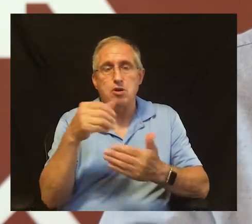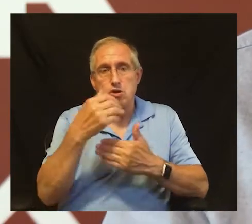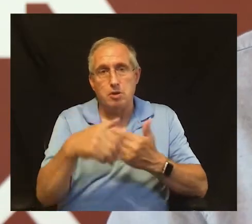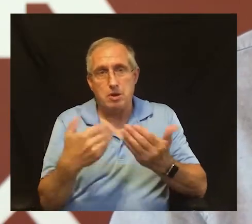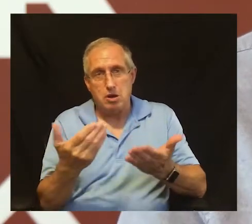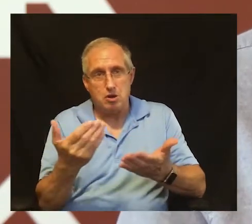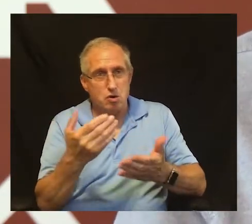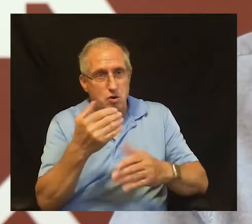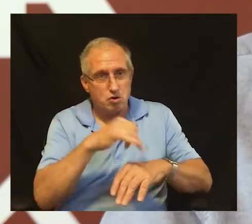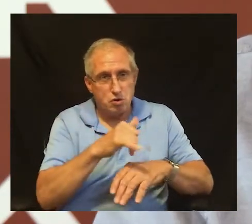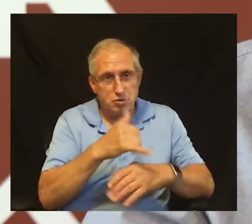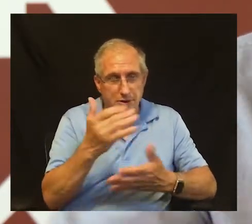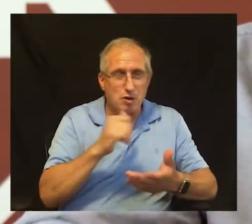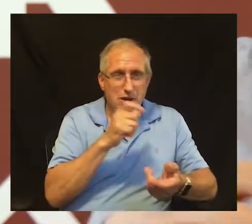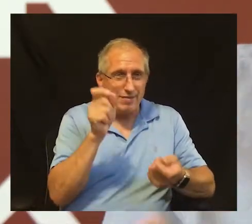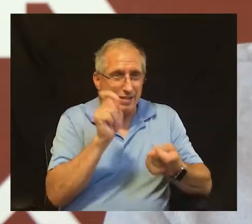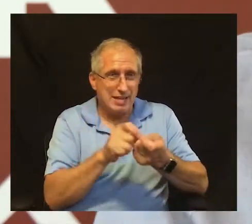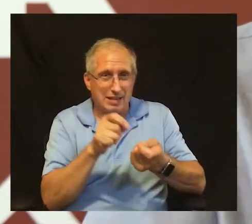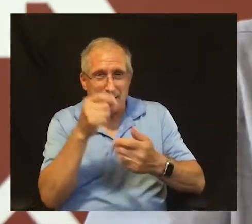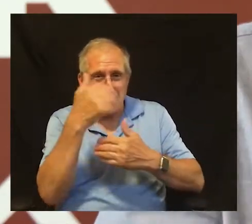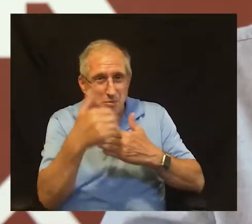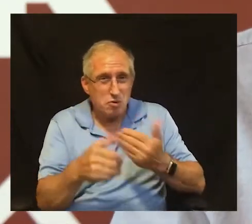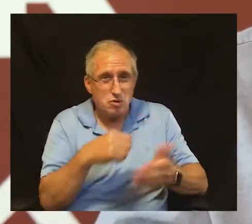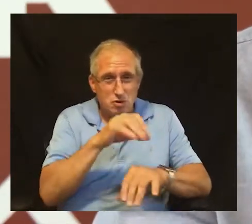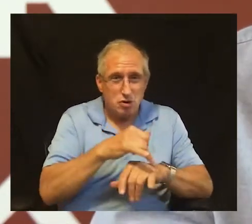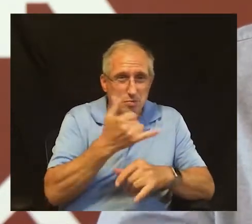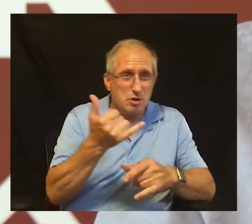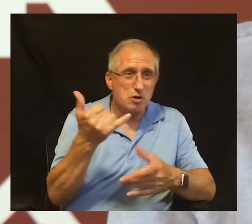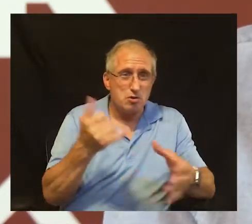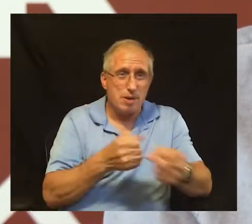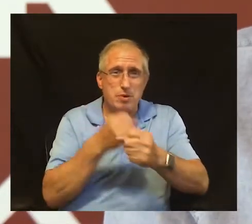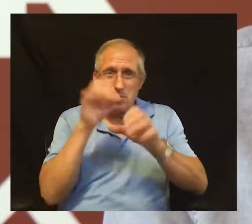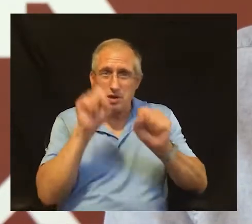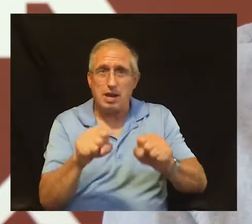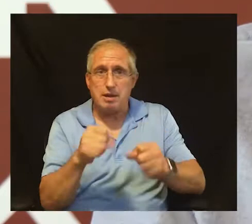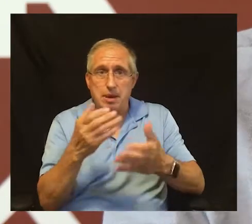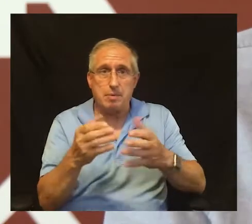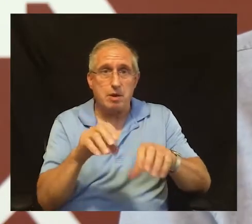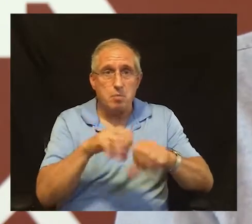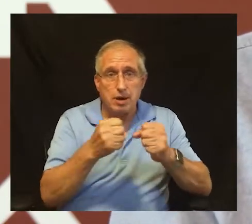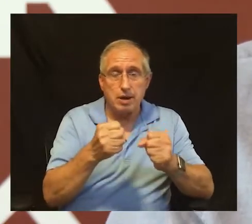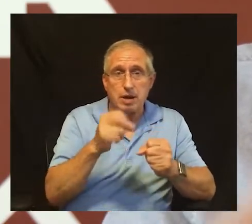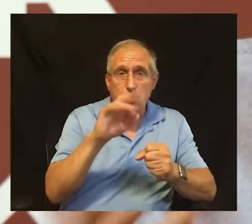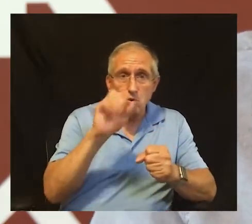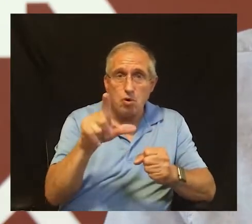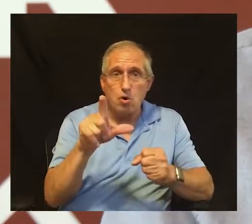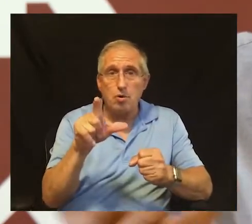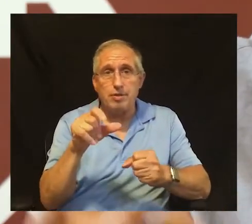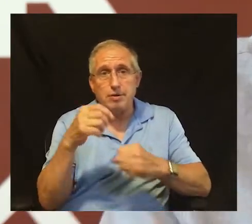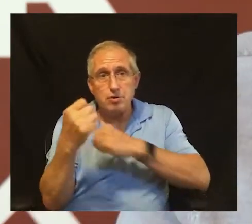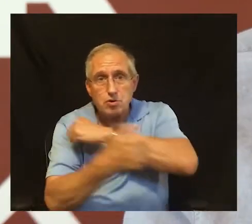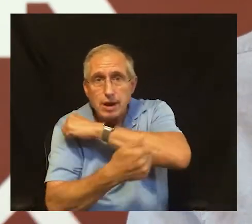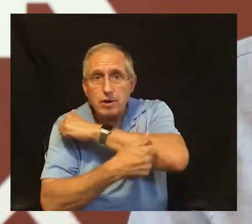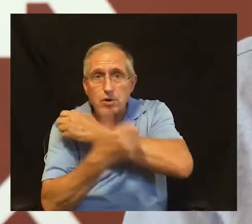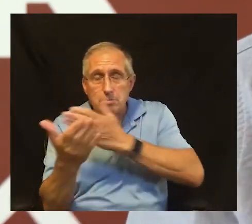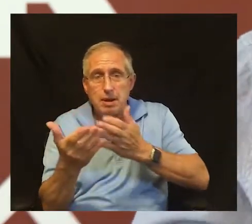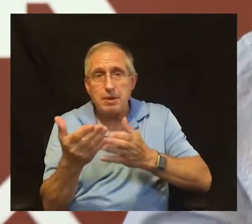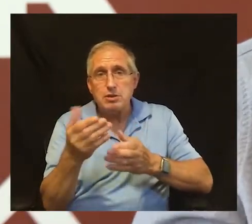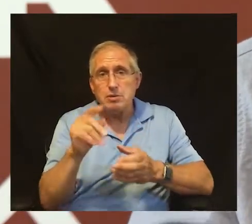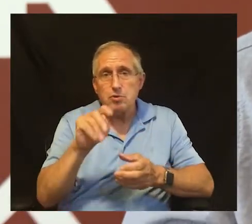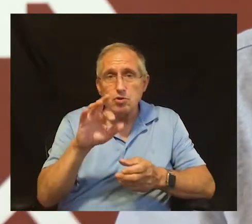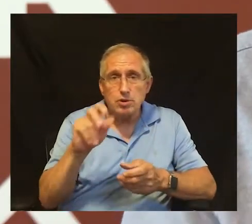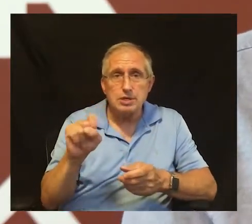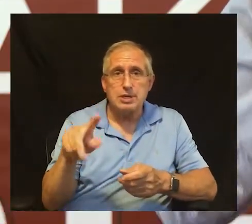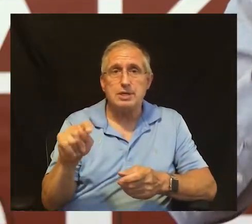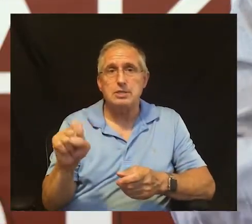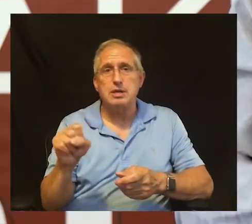some of those communion elements. Some of you may not have the specific juice or bread, but go ahead and grab what you can. Maybe that means breaking out a roll of the Ritz crackers or some